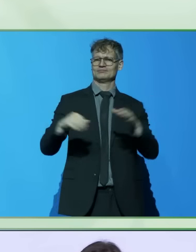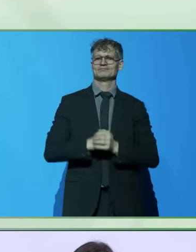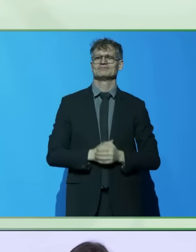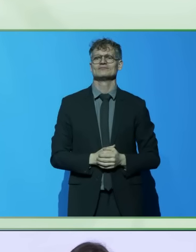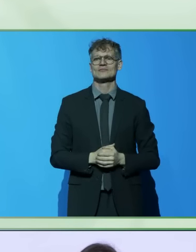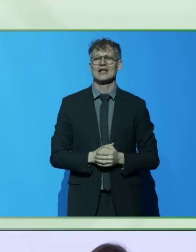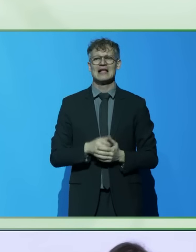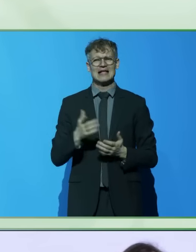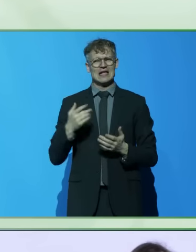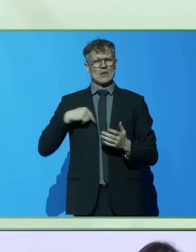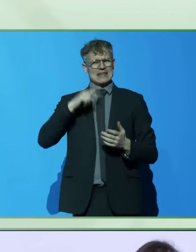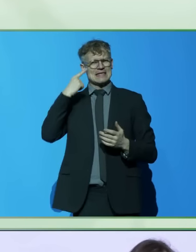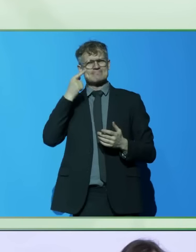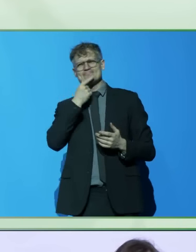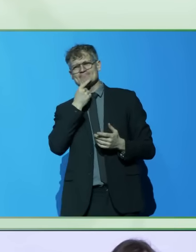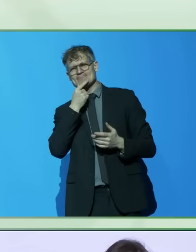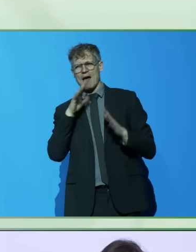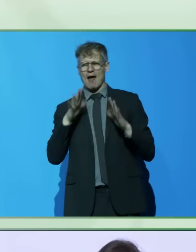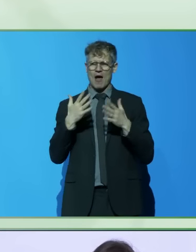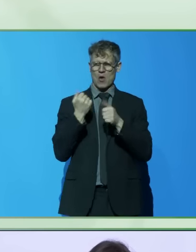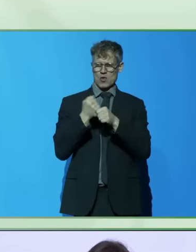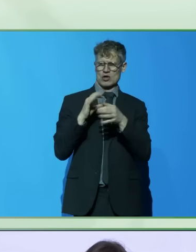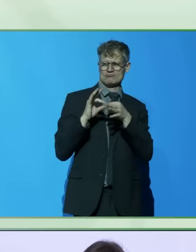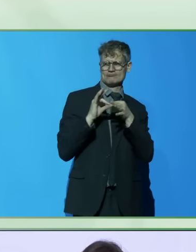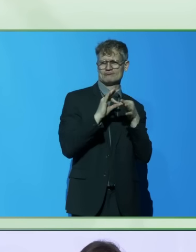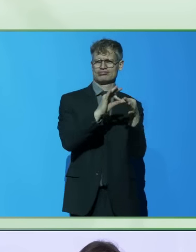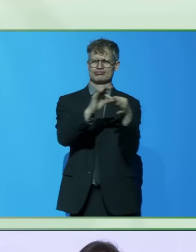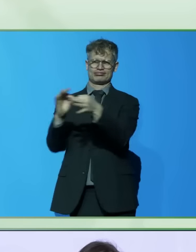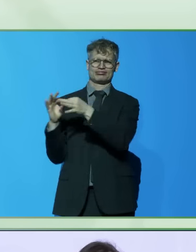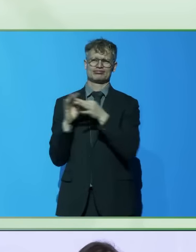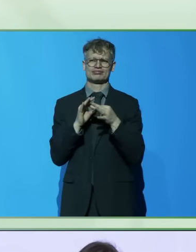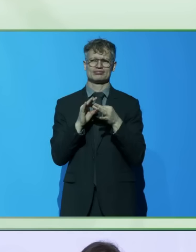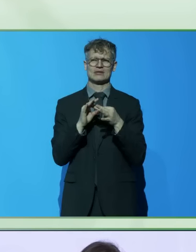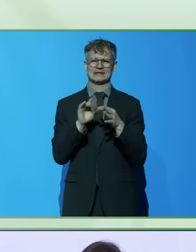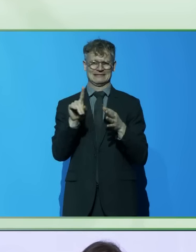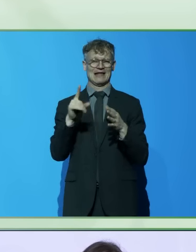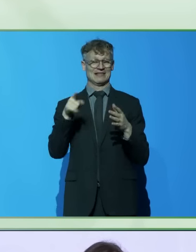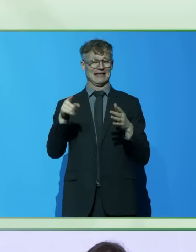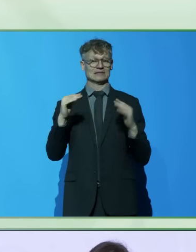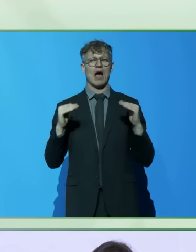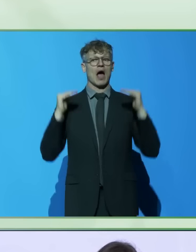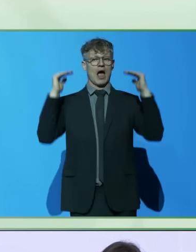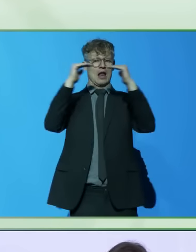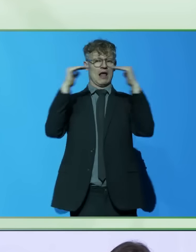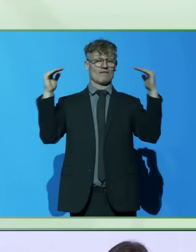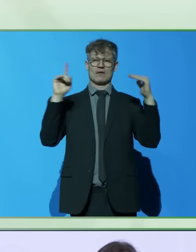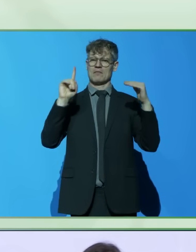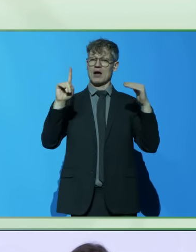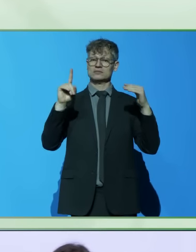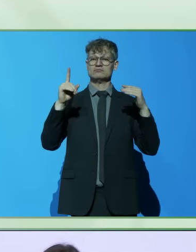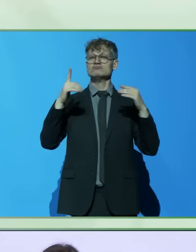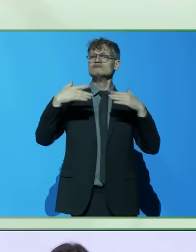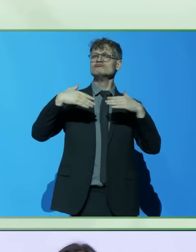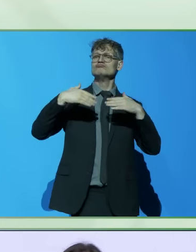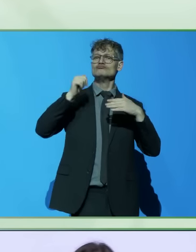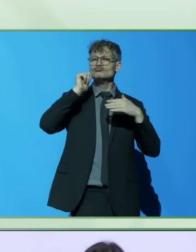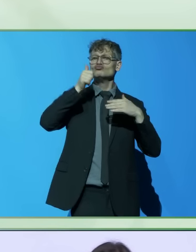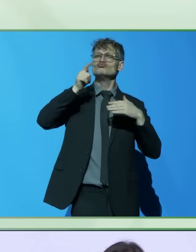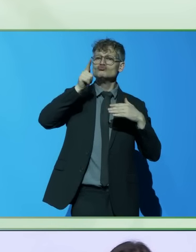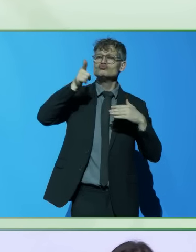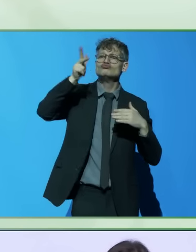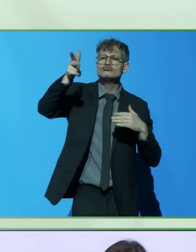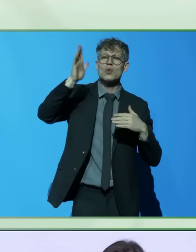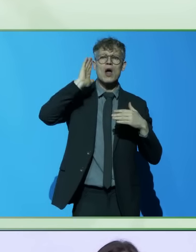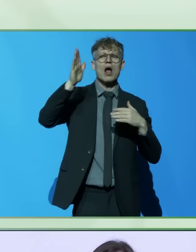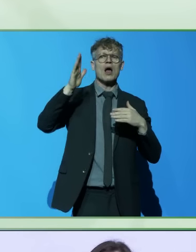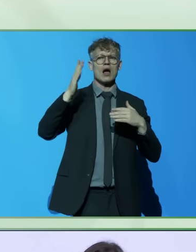3 days. We don't use the framework of universal design. We don't use the framework of inclusive design. We use the framework of human-centered